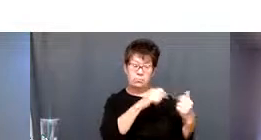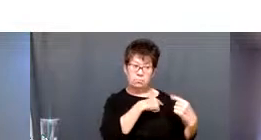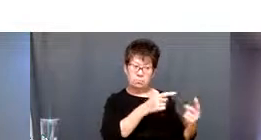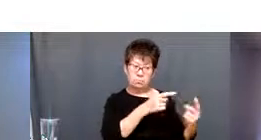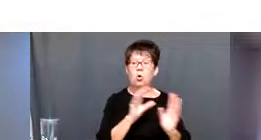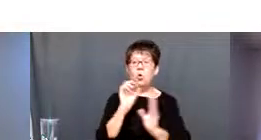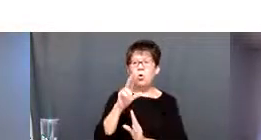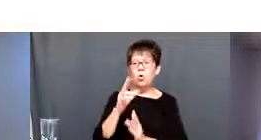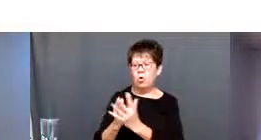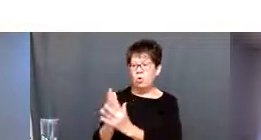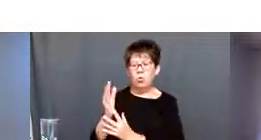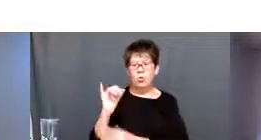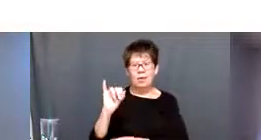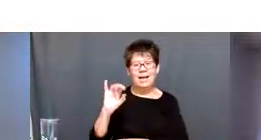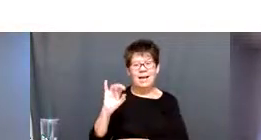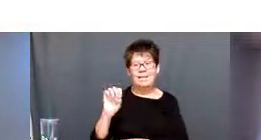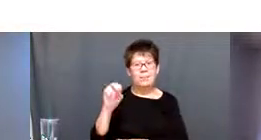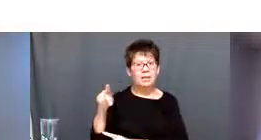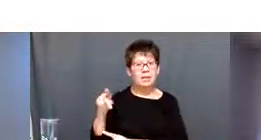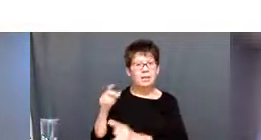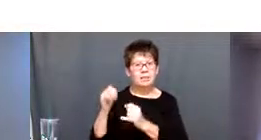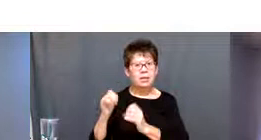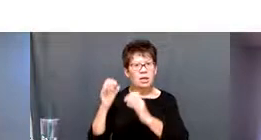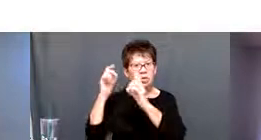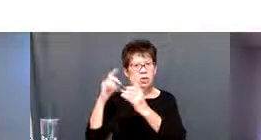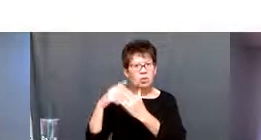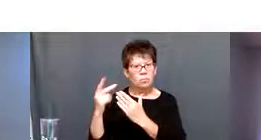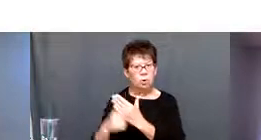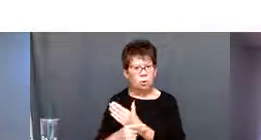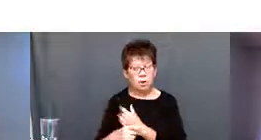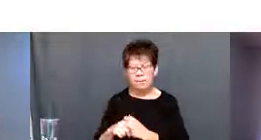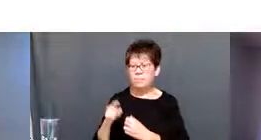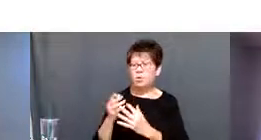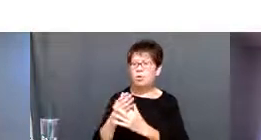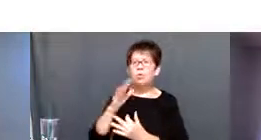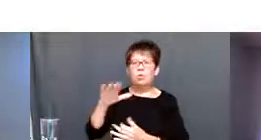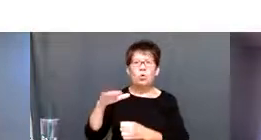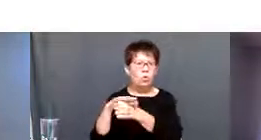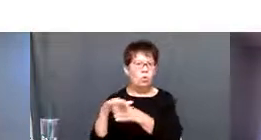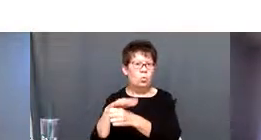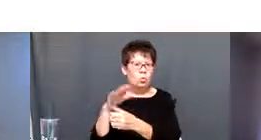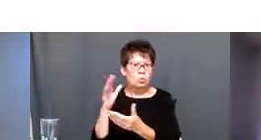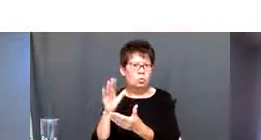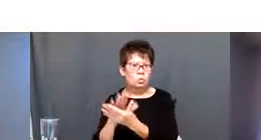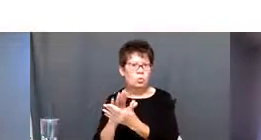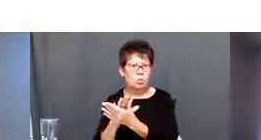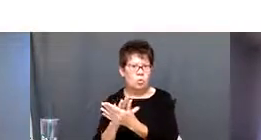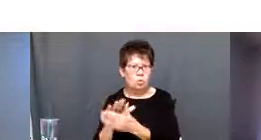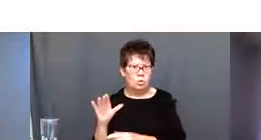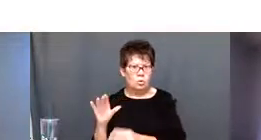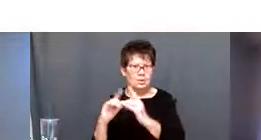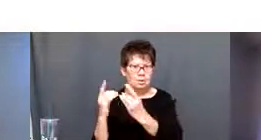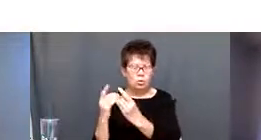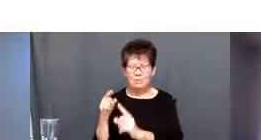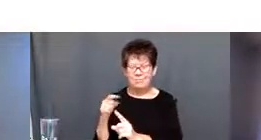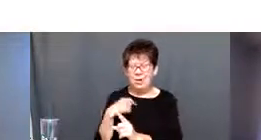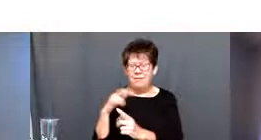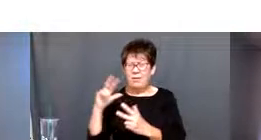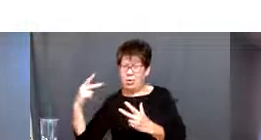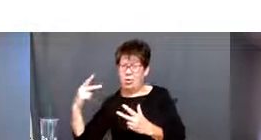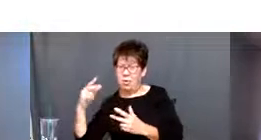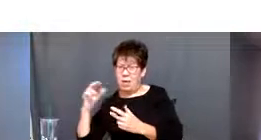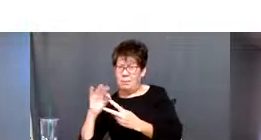or through an IEP, an individualized education program, through your local school district. I do want to say there is also a third option. You